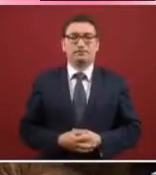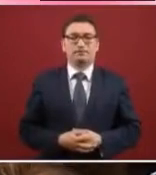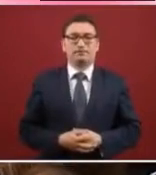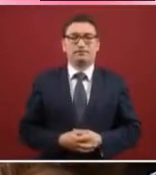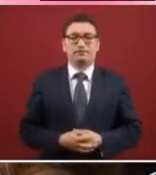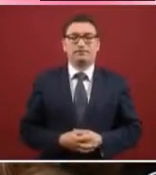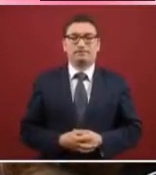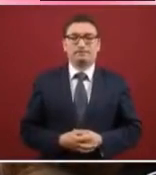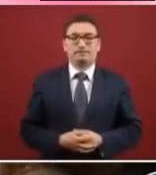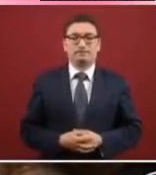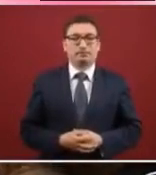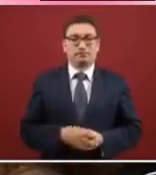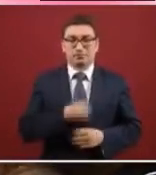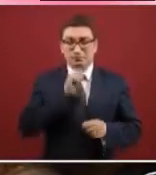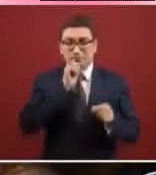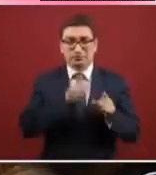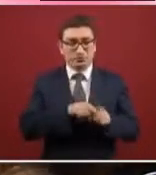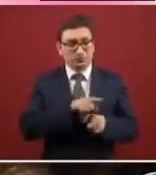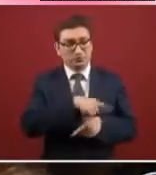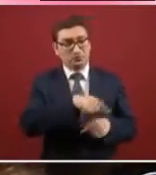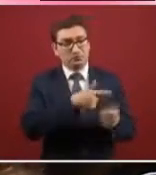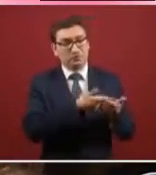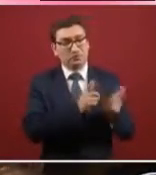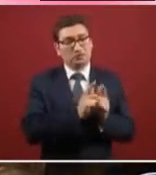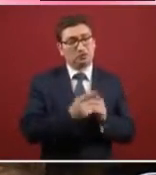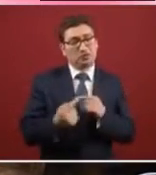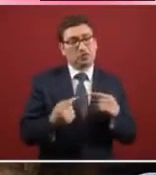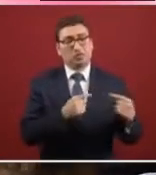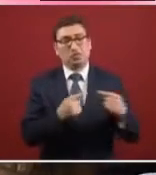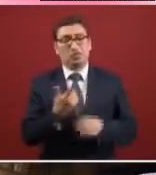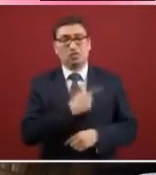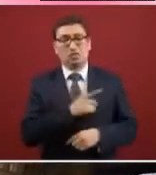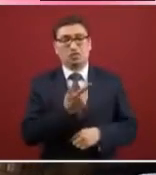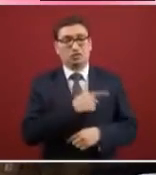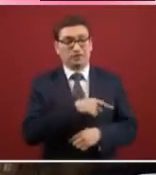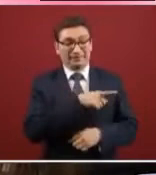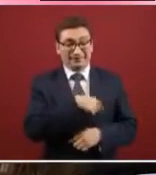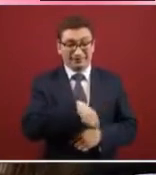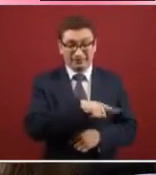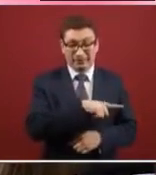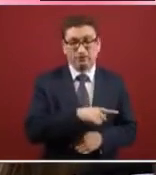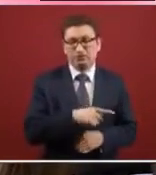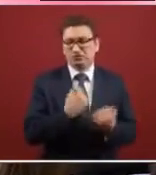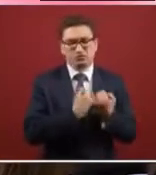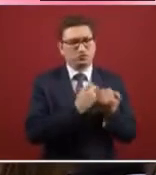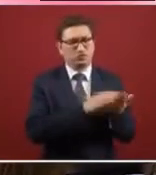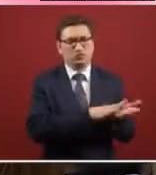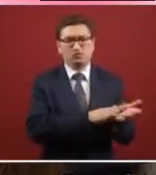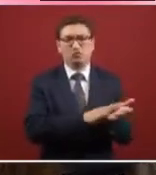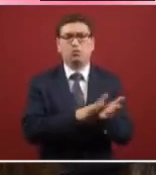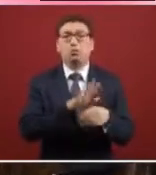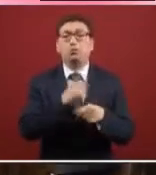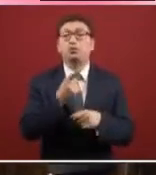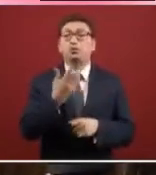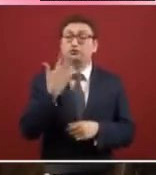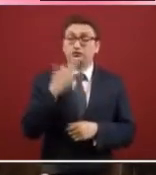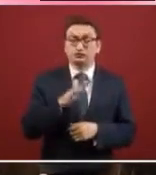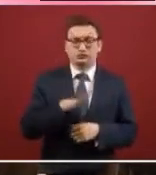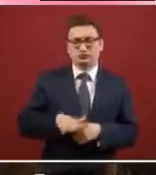Incluyendo a nuestros adversarios. Our adversaries. Llevar a cabo una transformación. To take